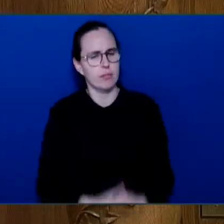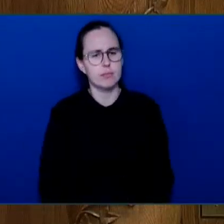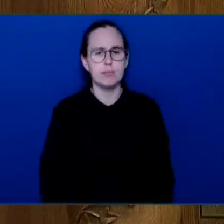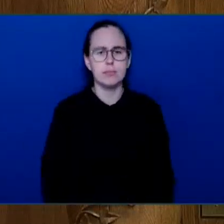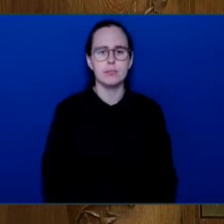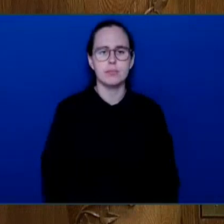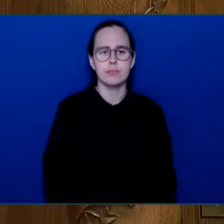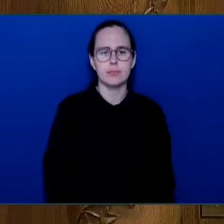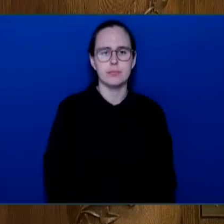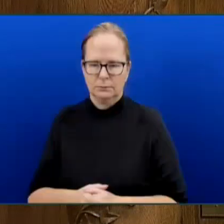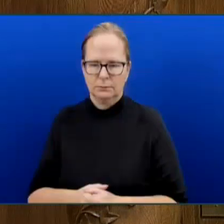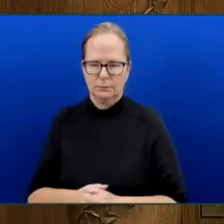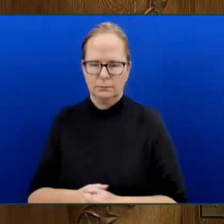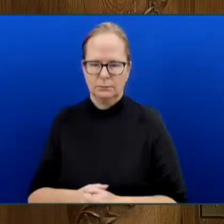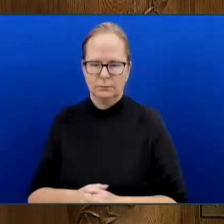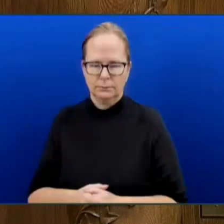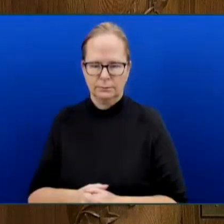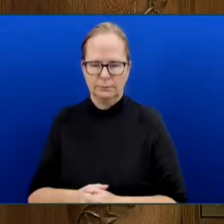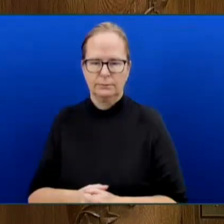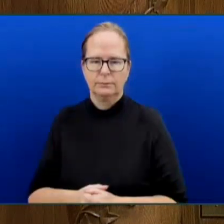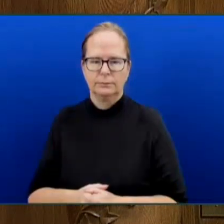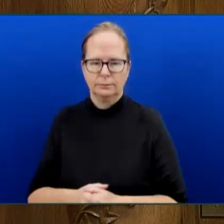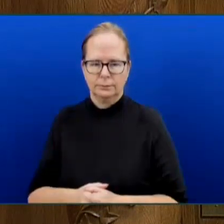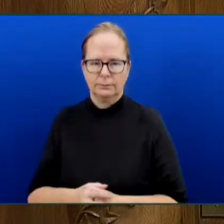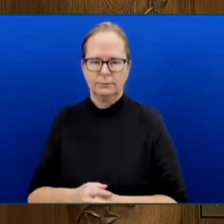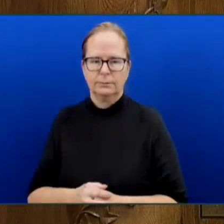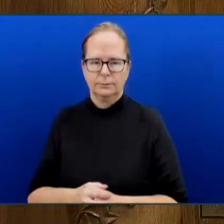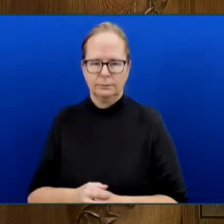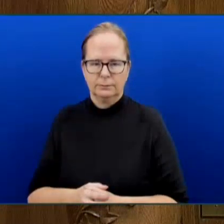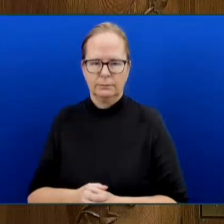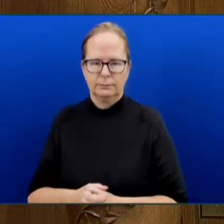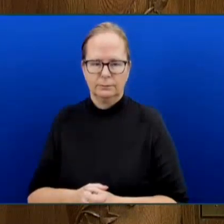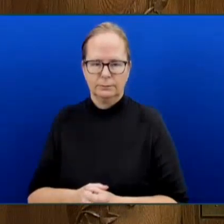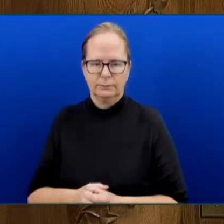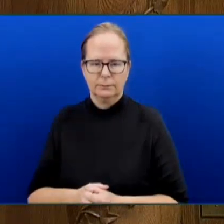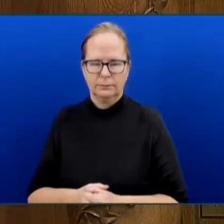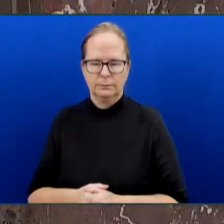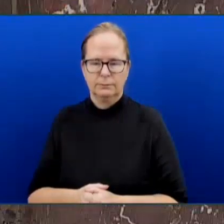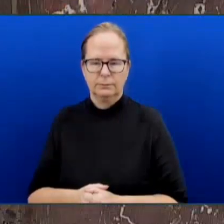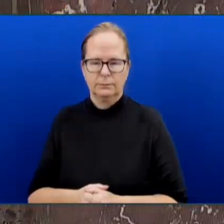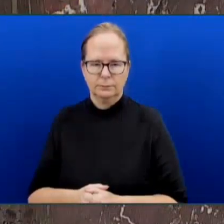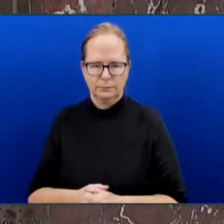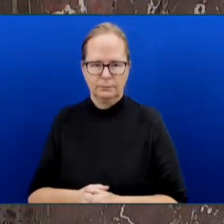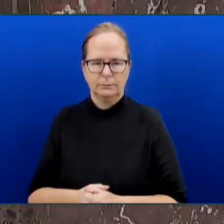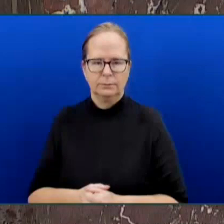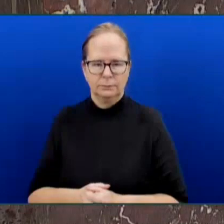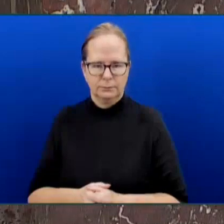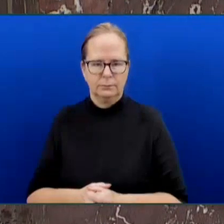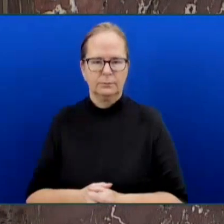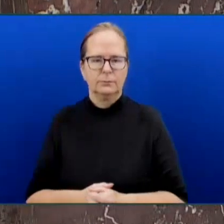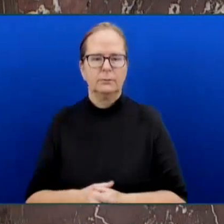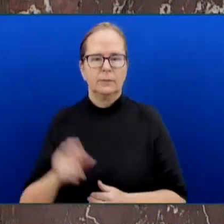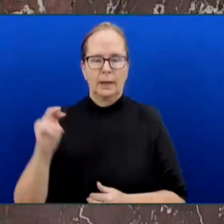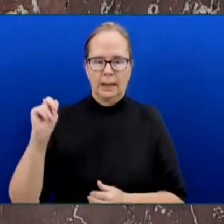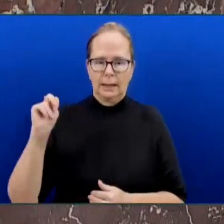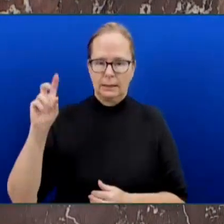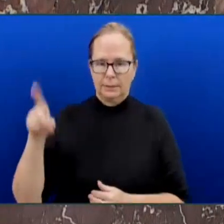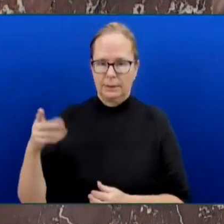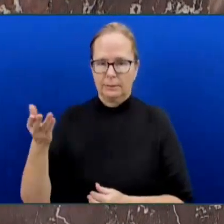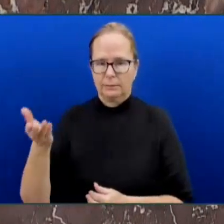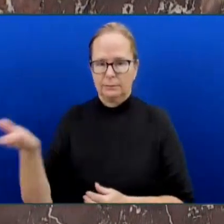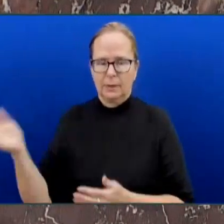Member for West Vancouver, Sea to Sky. Mr. Speaker, NDP red tape is creating a crisis among search and rescue teams across this